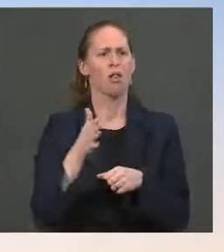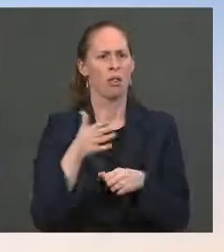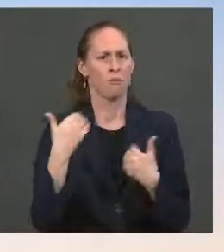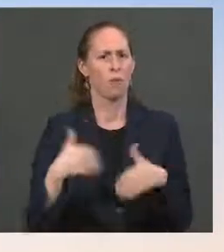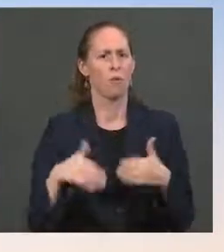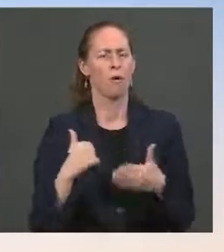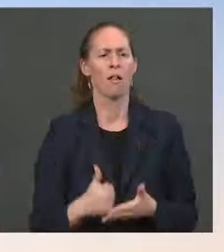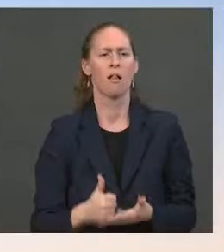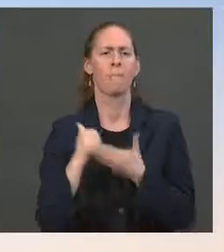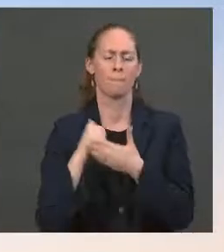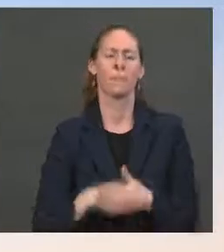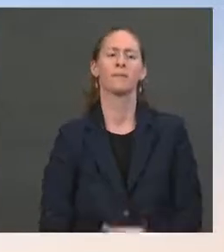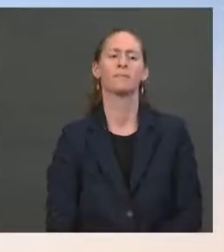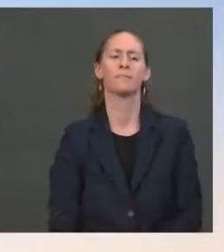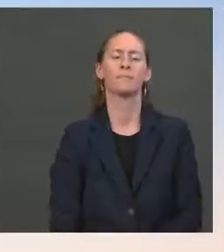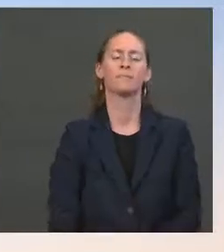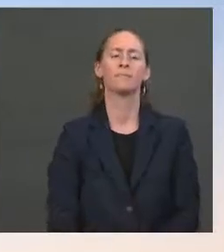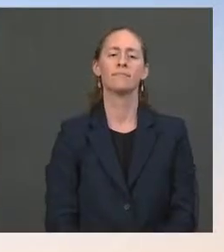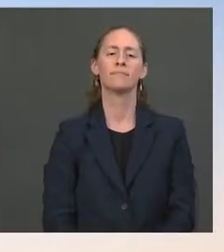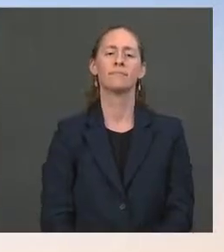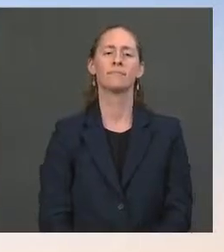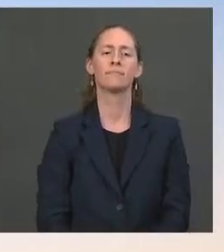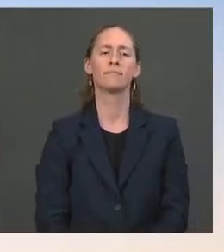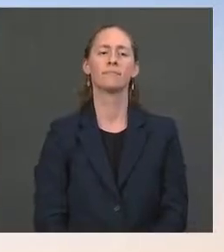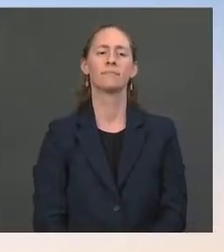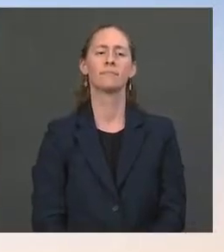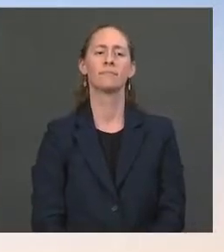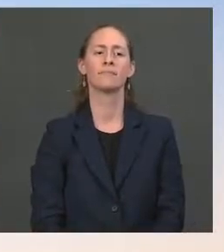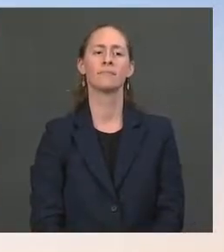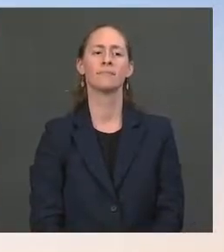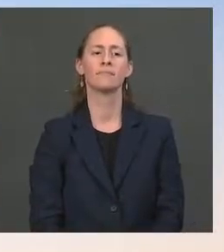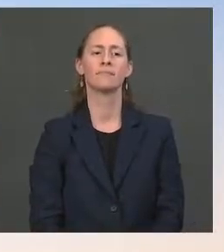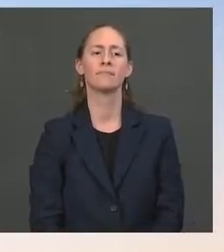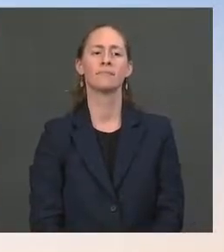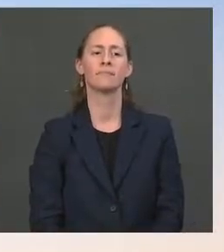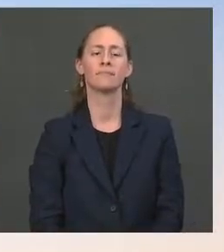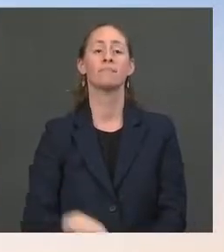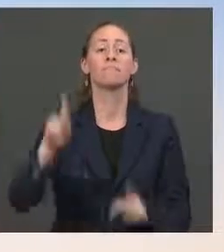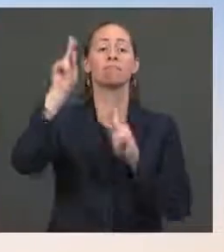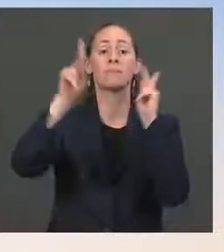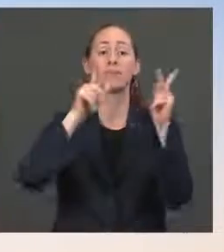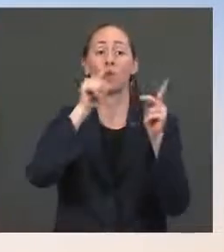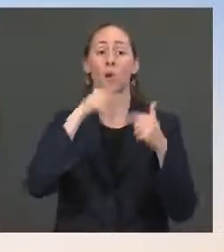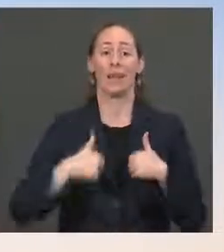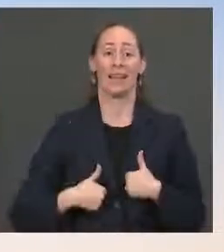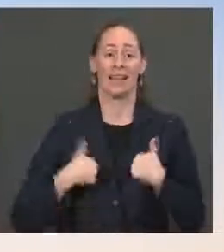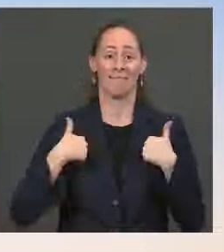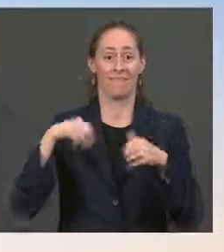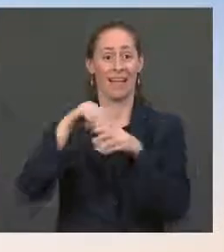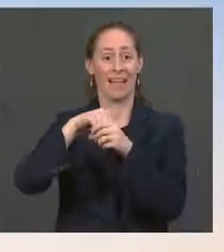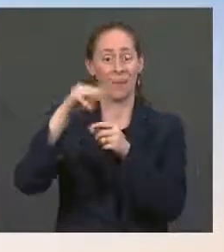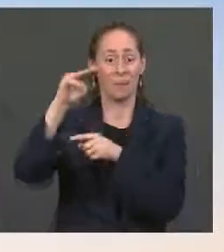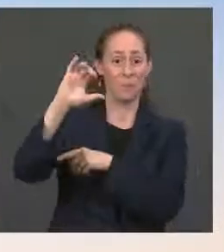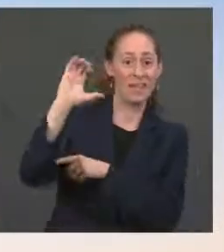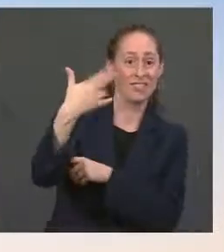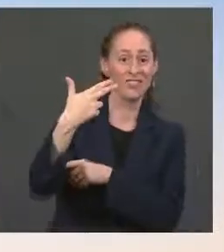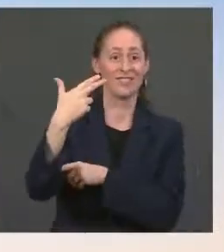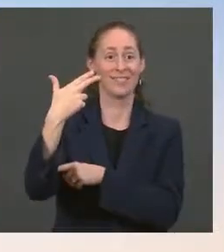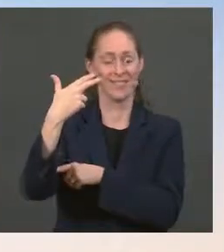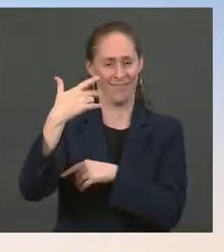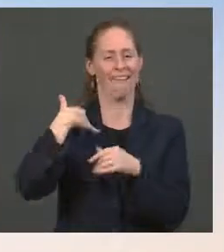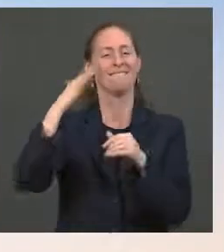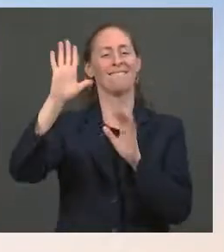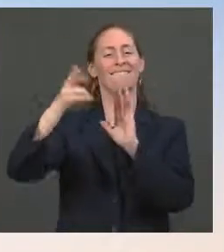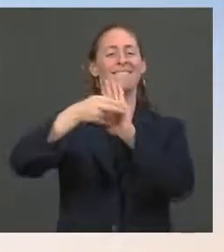examples, Michiganders, I confirmed that is actually what people from Michigan call themselves, with Chris over here, spend an